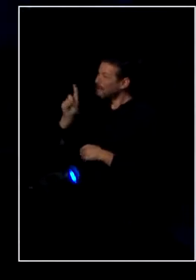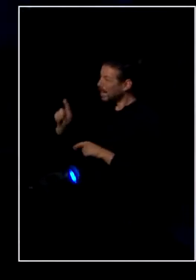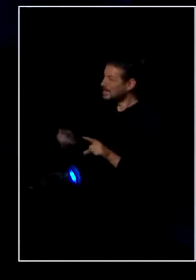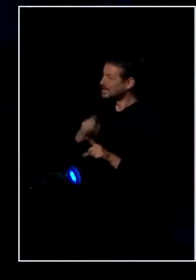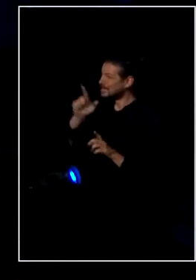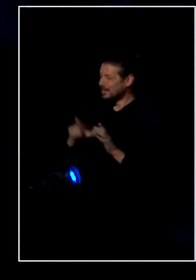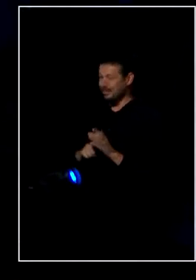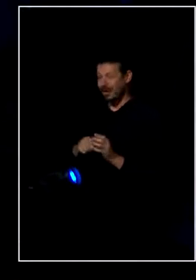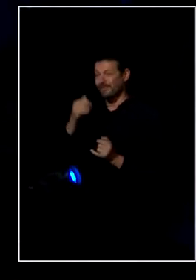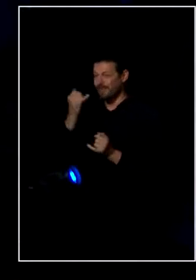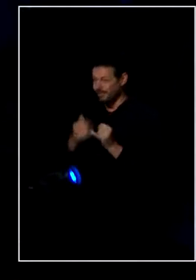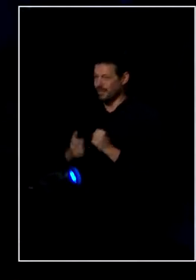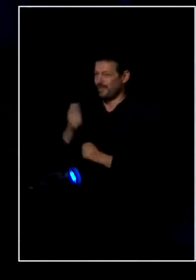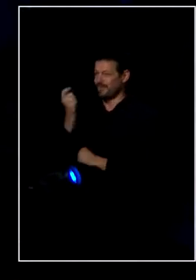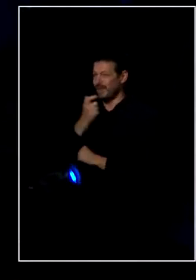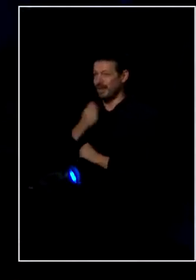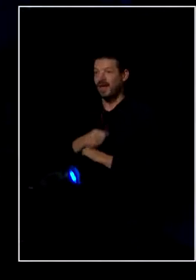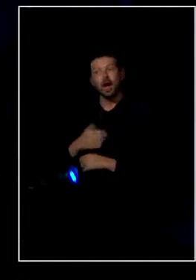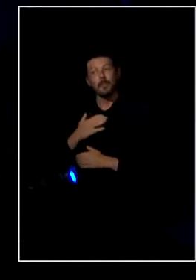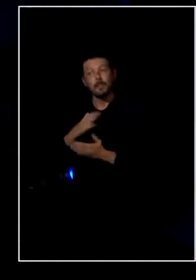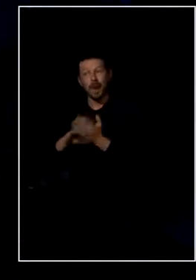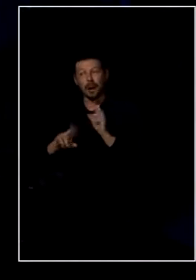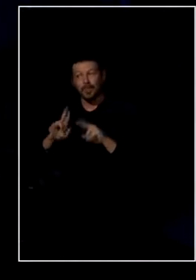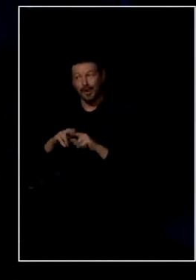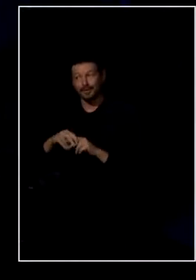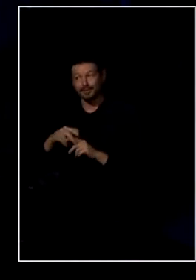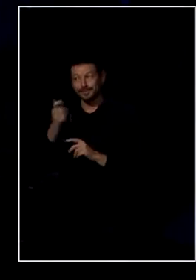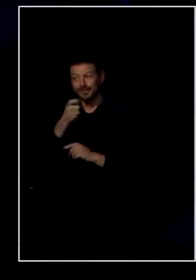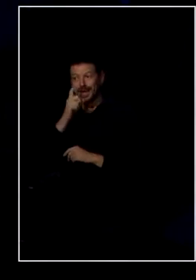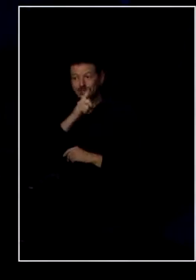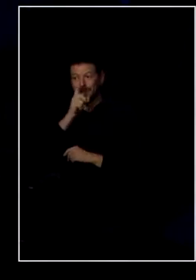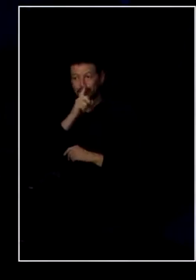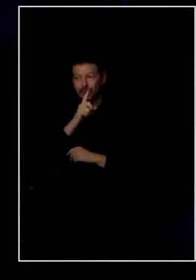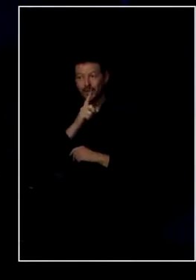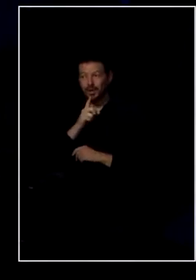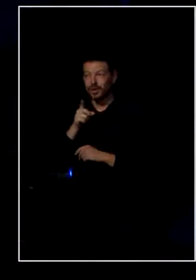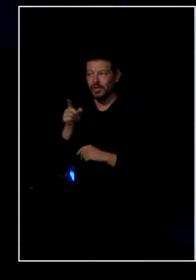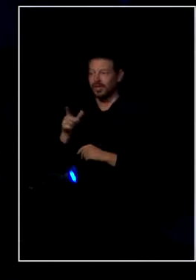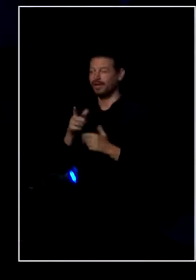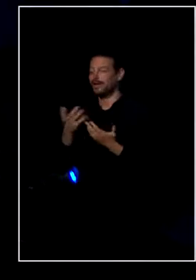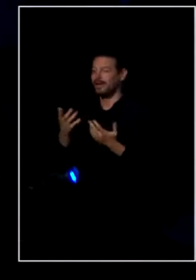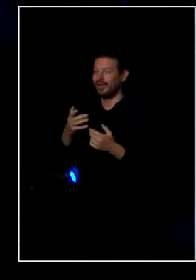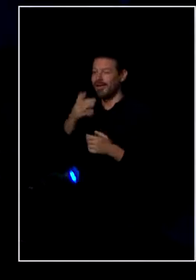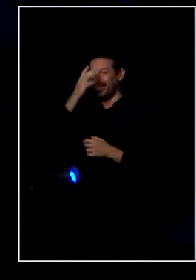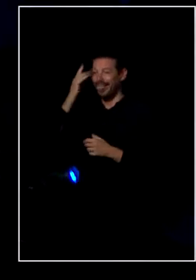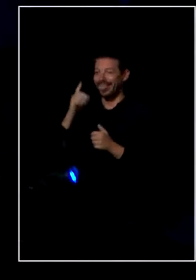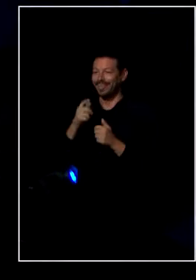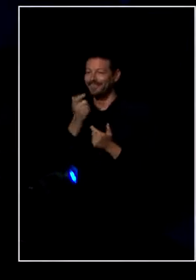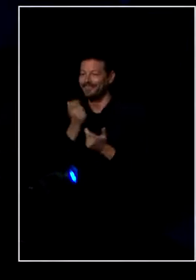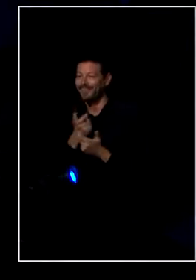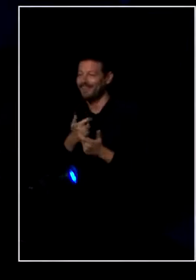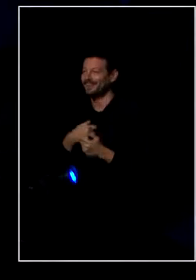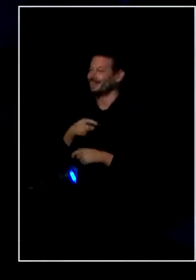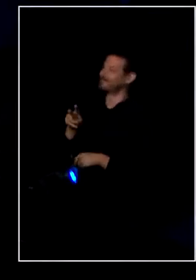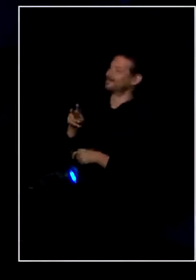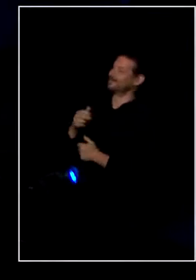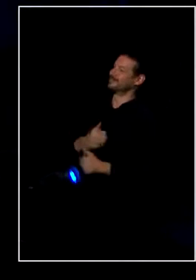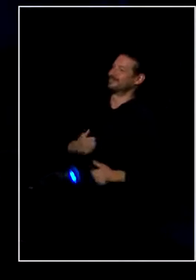hilarious, because my mum and dad are also pretty funny, and even when they're not trying to be. So, like, that was always really